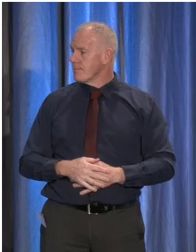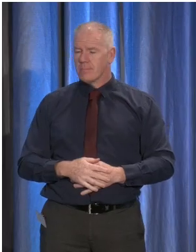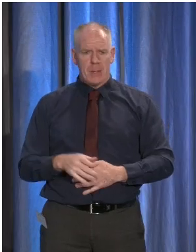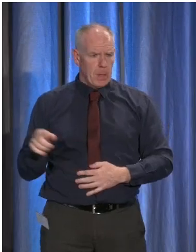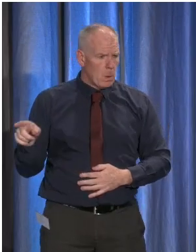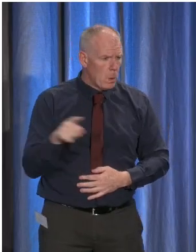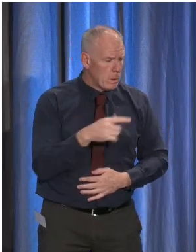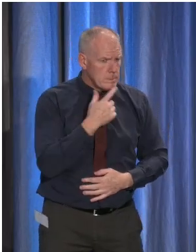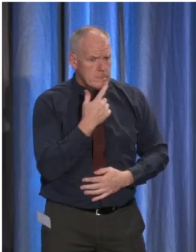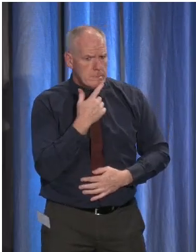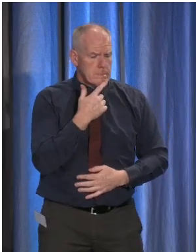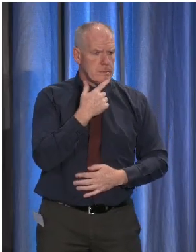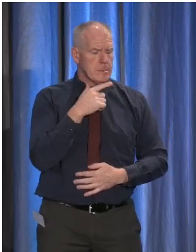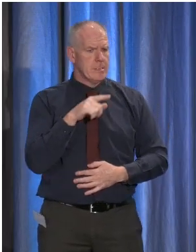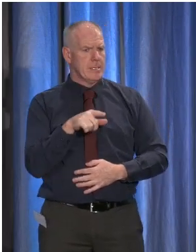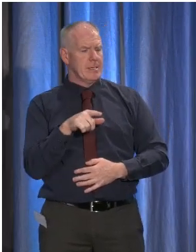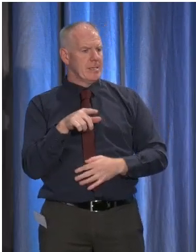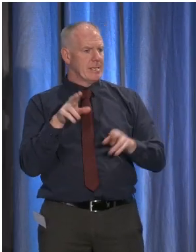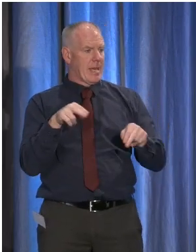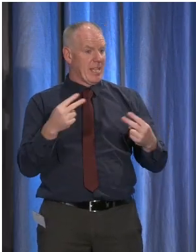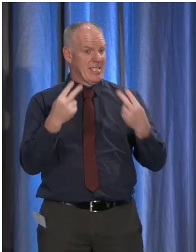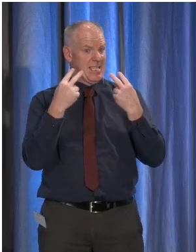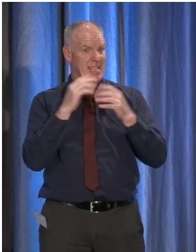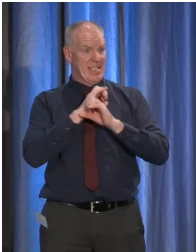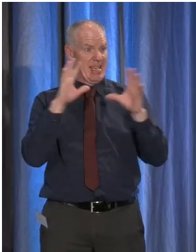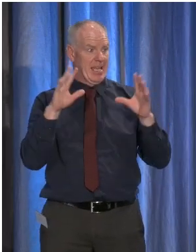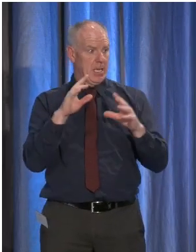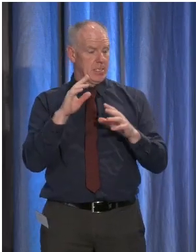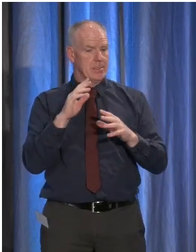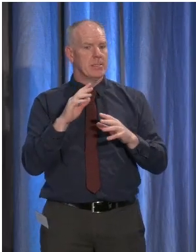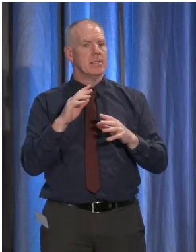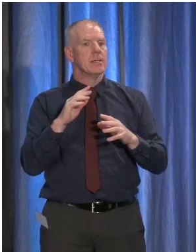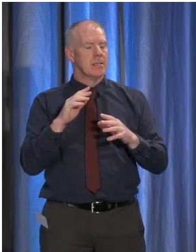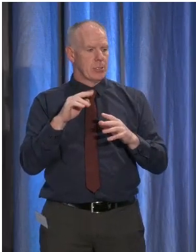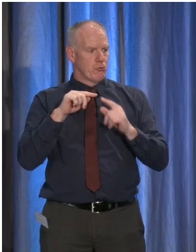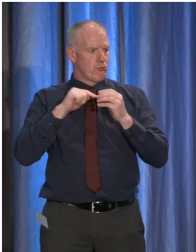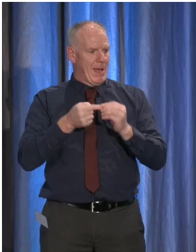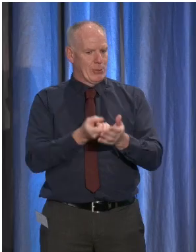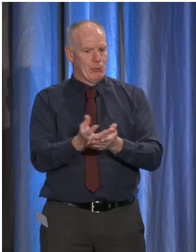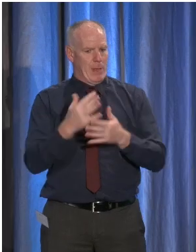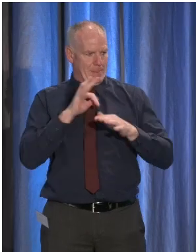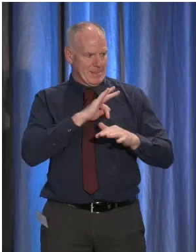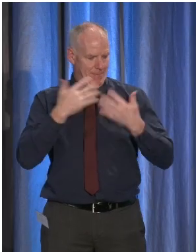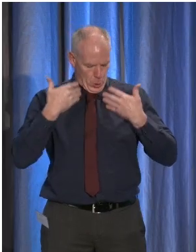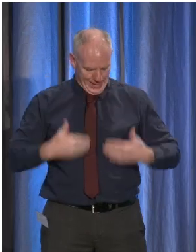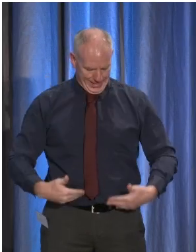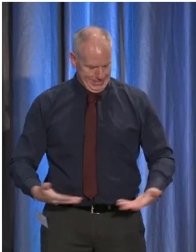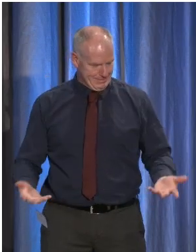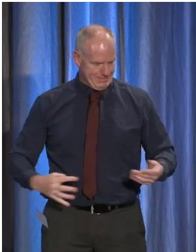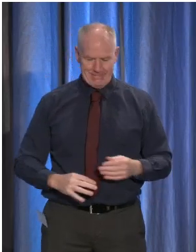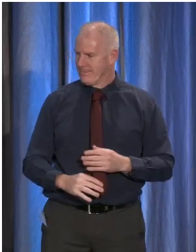are some people here who cannot see very clearly, I'll make an attempt to describe what I look like.